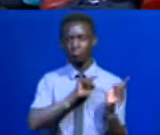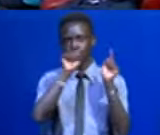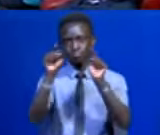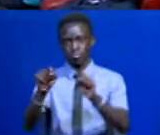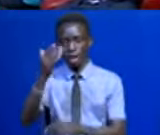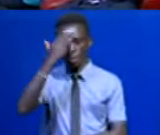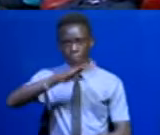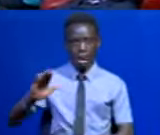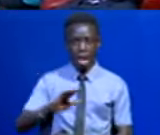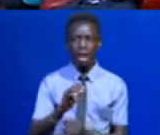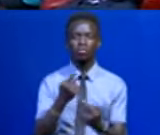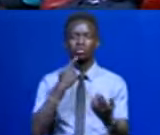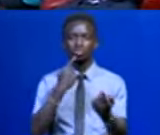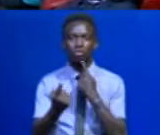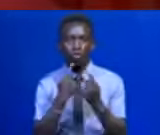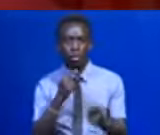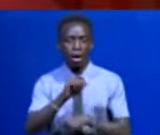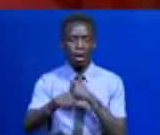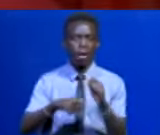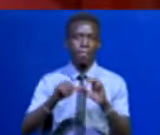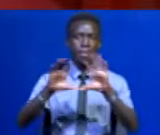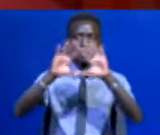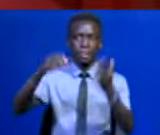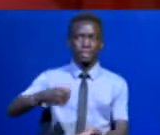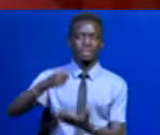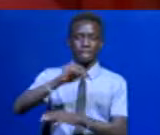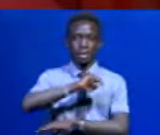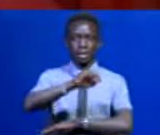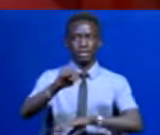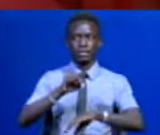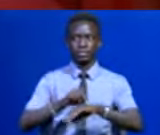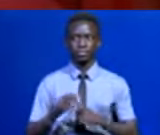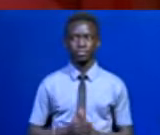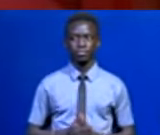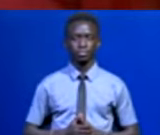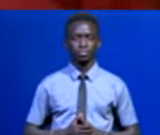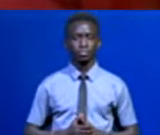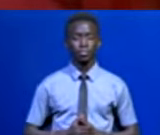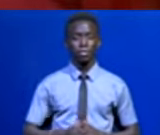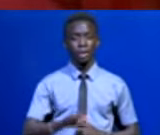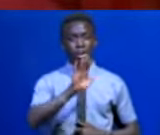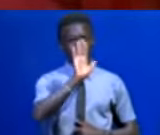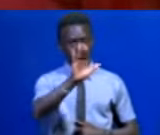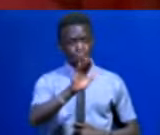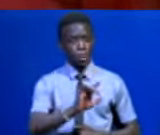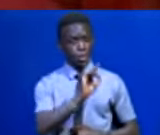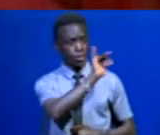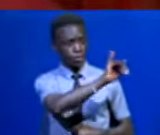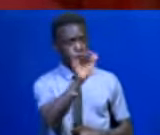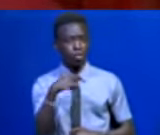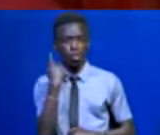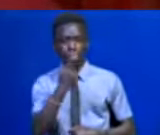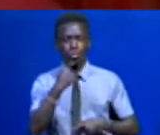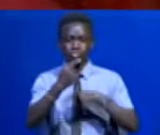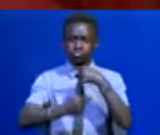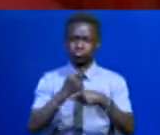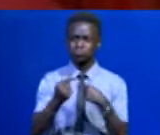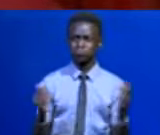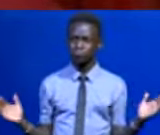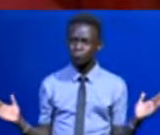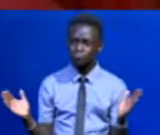na makadirio ya ukusanyaji mapato. Those who continue to incite Kenyans, those who continue